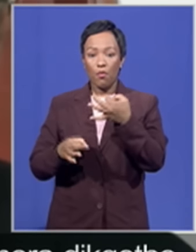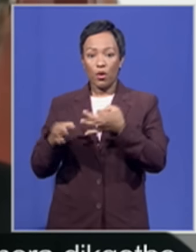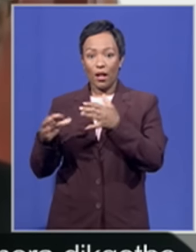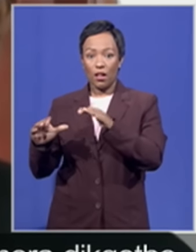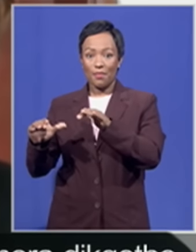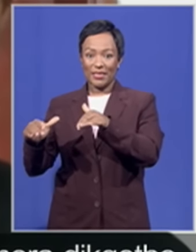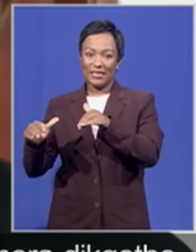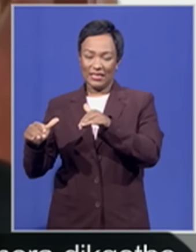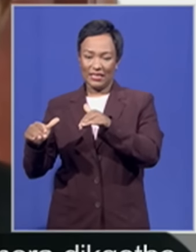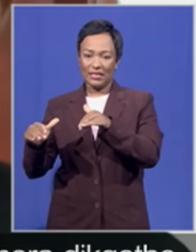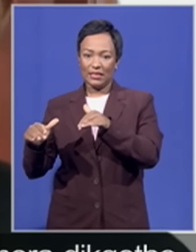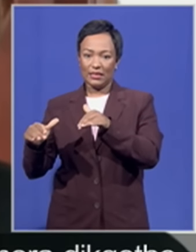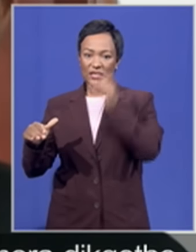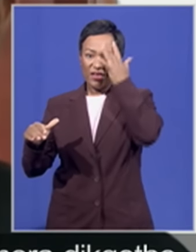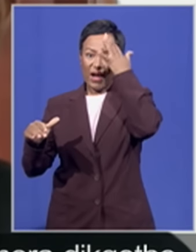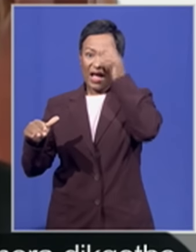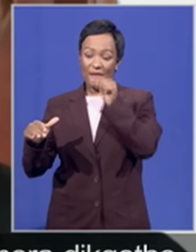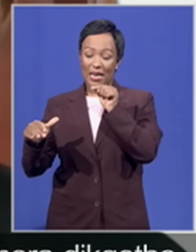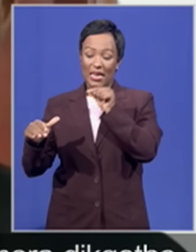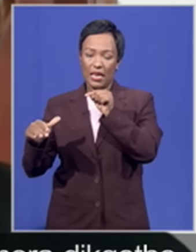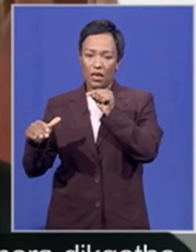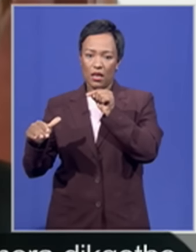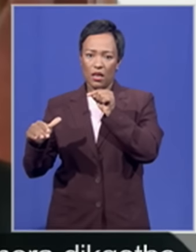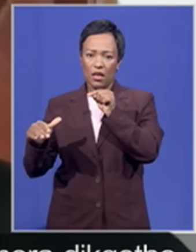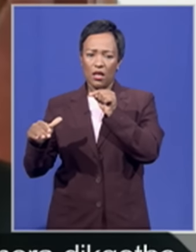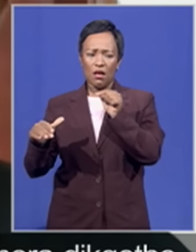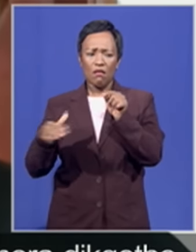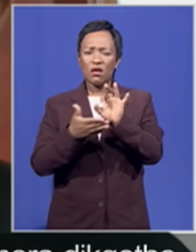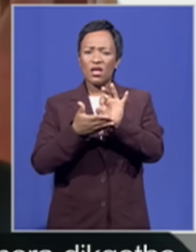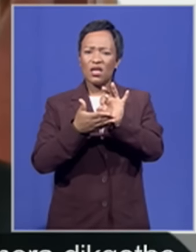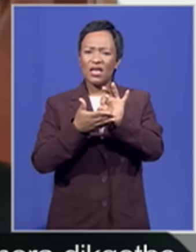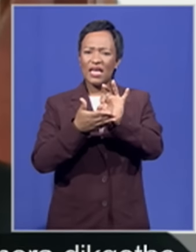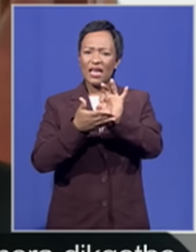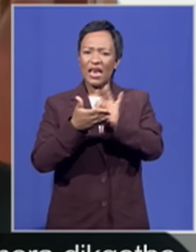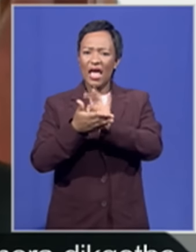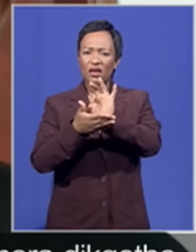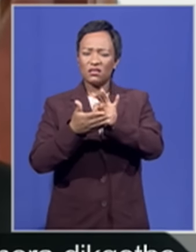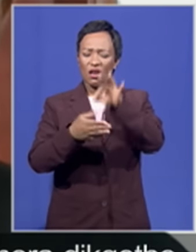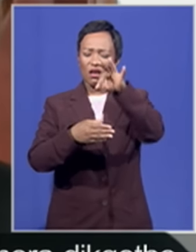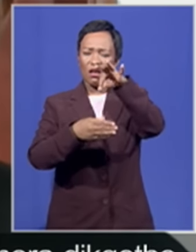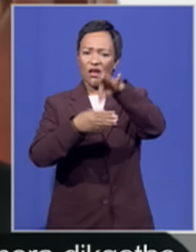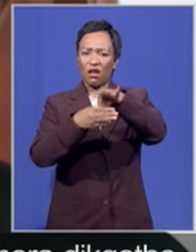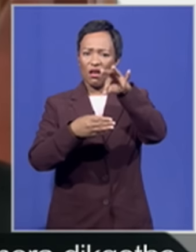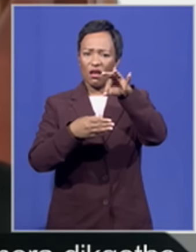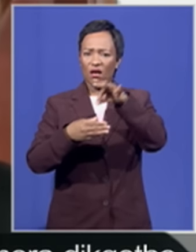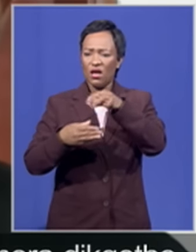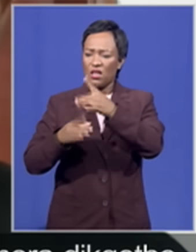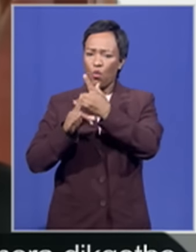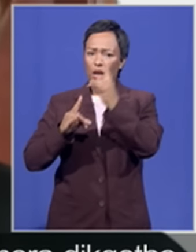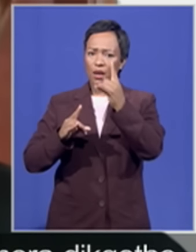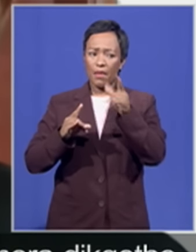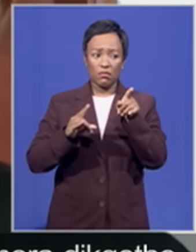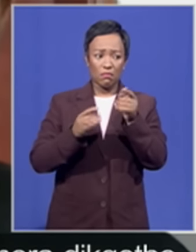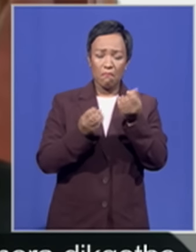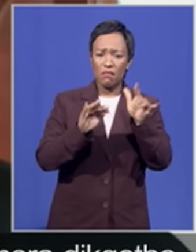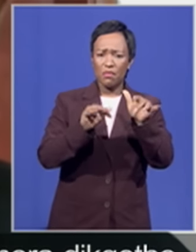have described as an election, but a majority of Tanzanians do not see it as